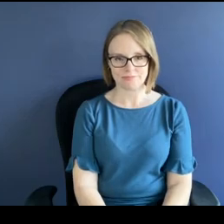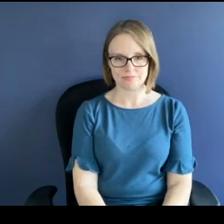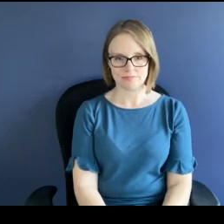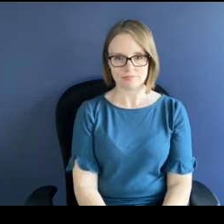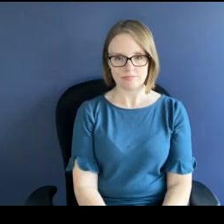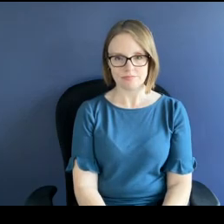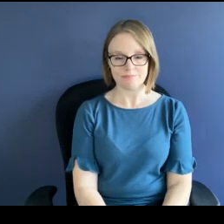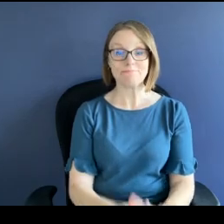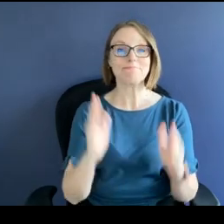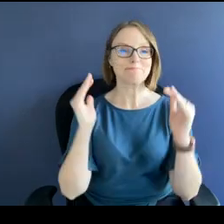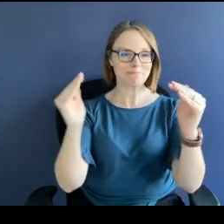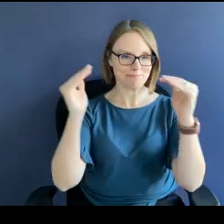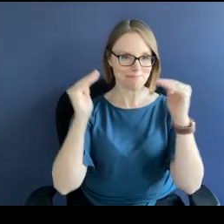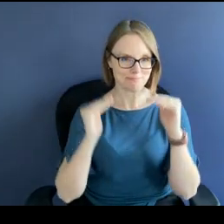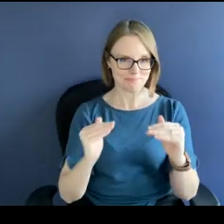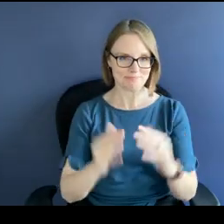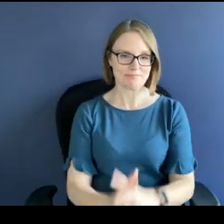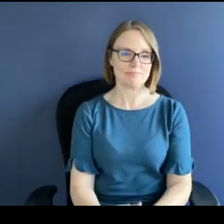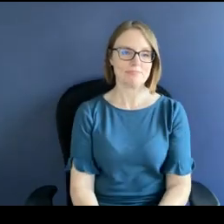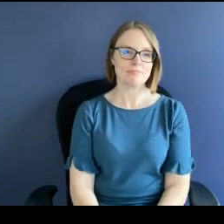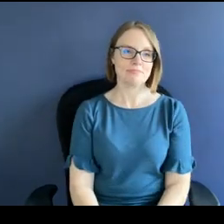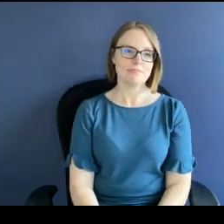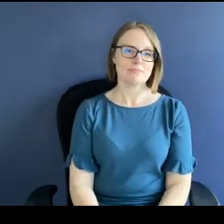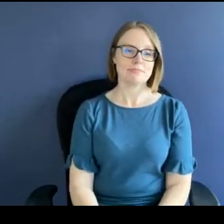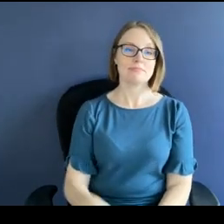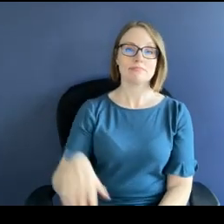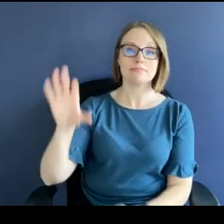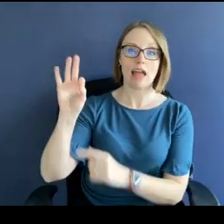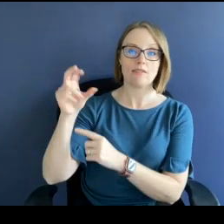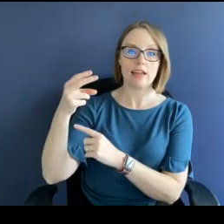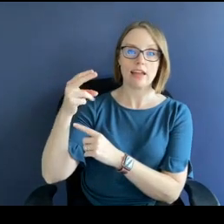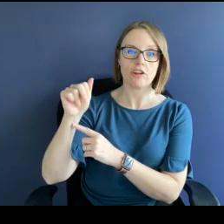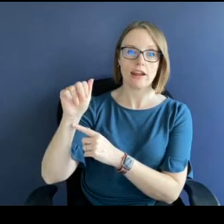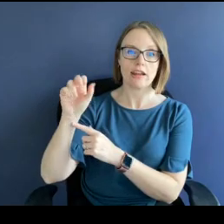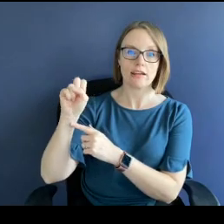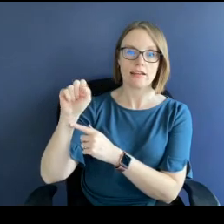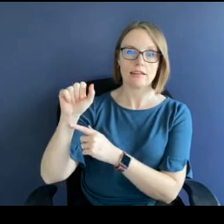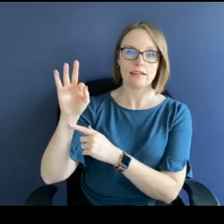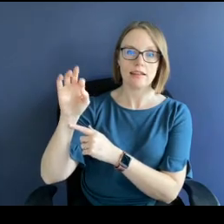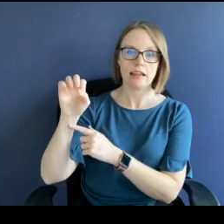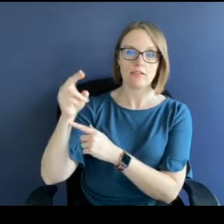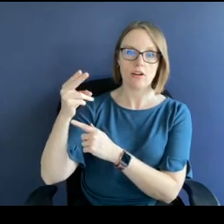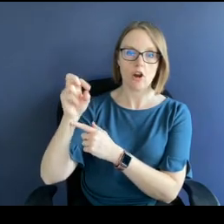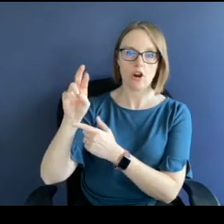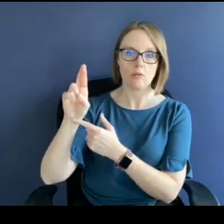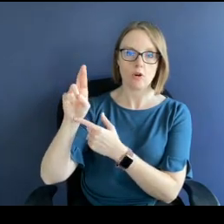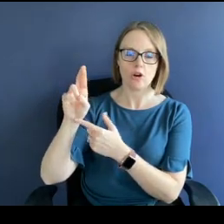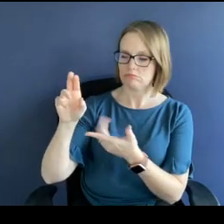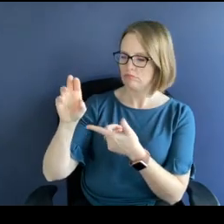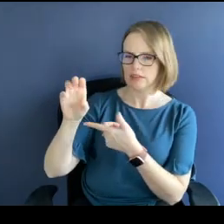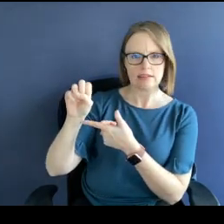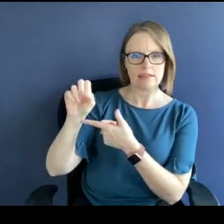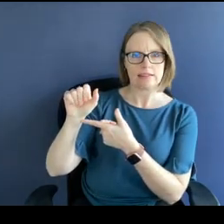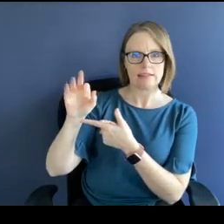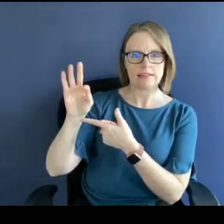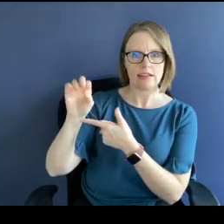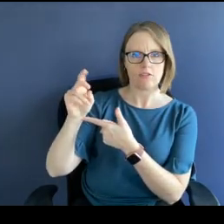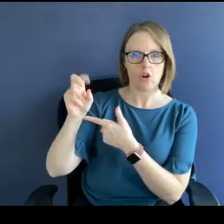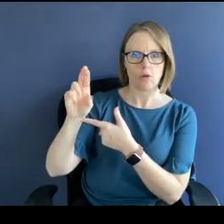And moving right along, FHA safe harbors. A safe harbor is